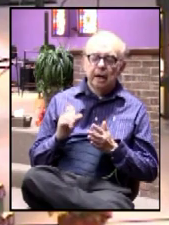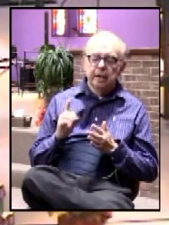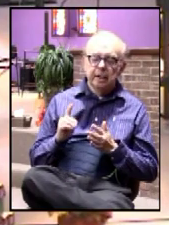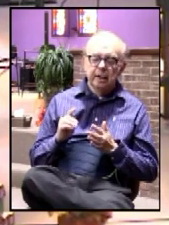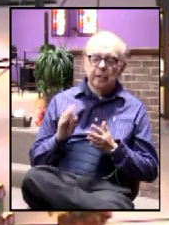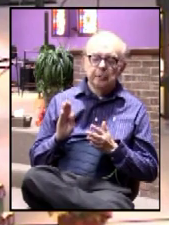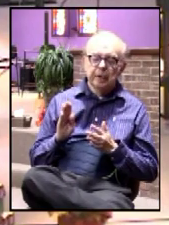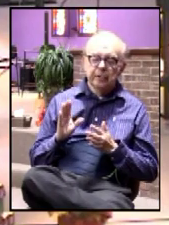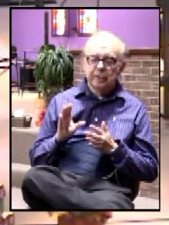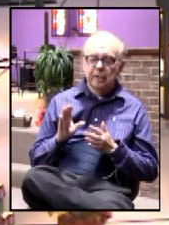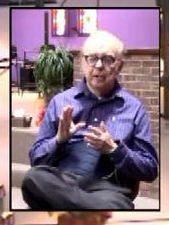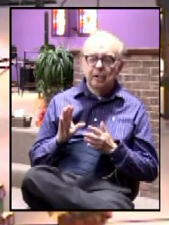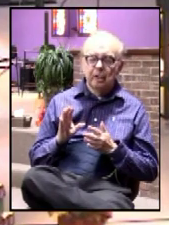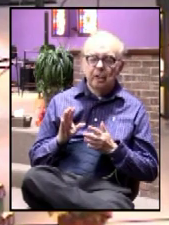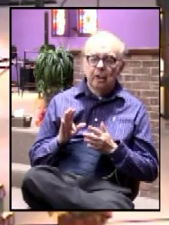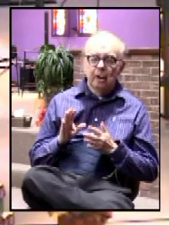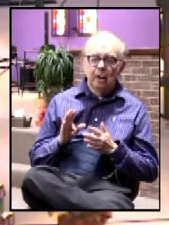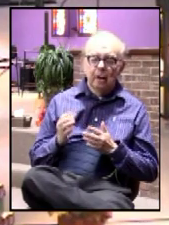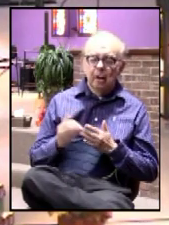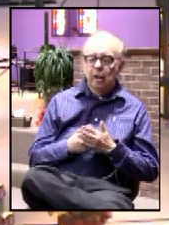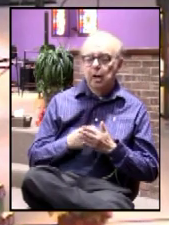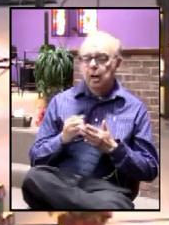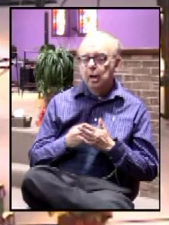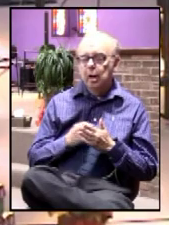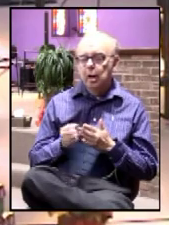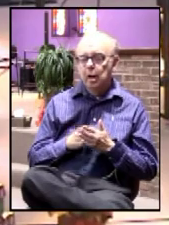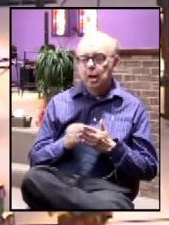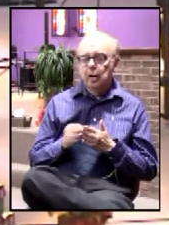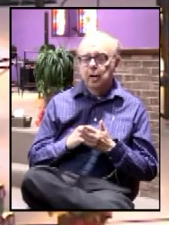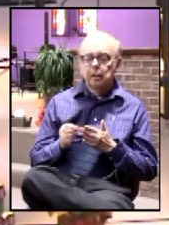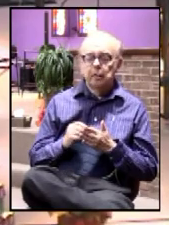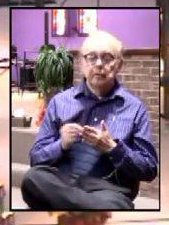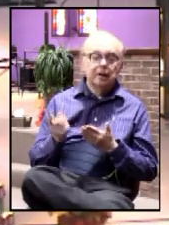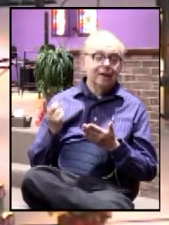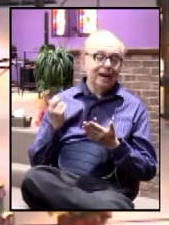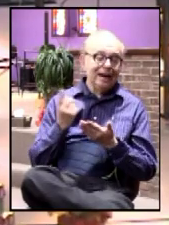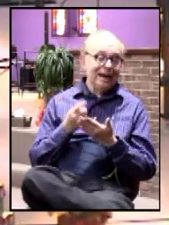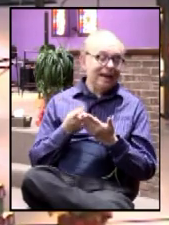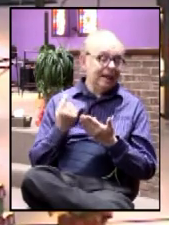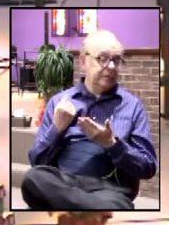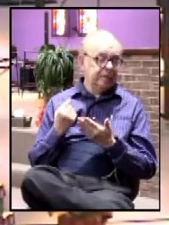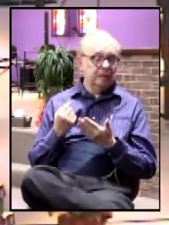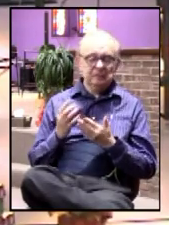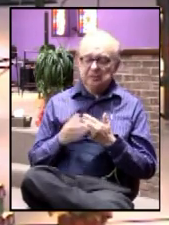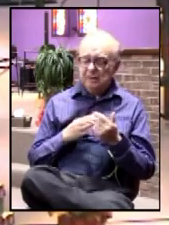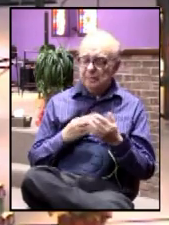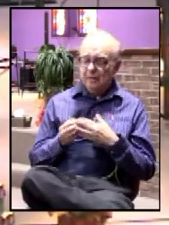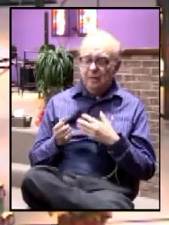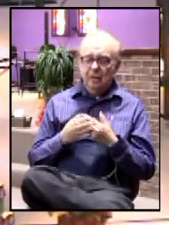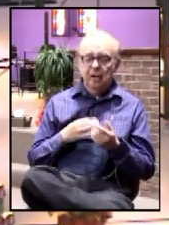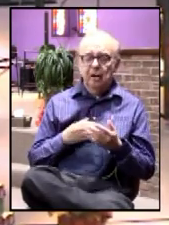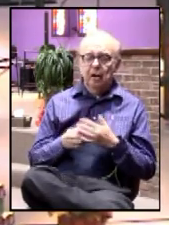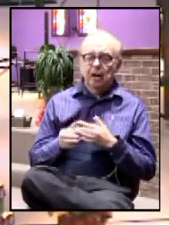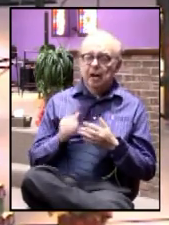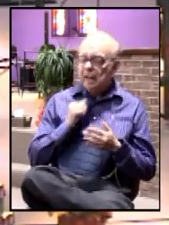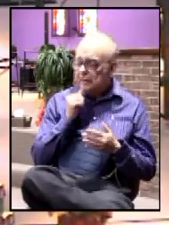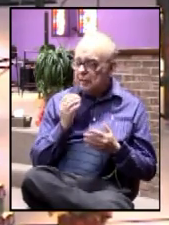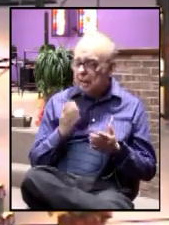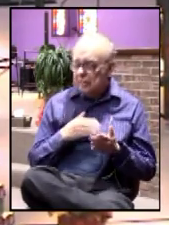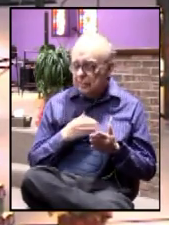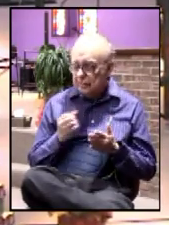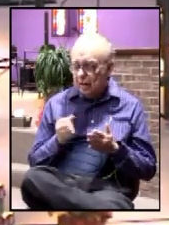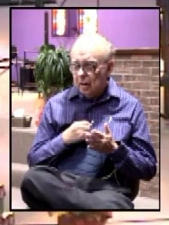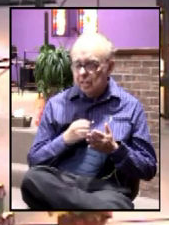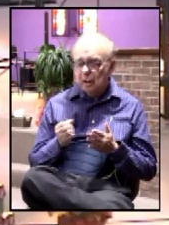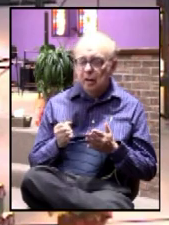BC, or a new song that was written last week. It isn't the